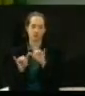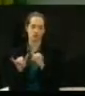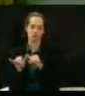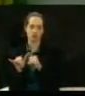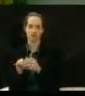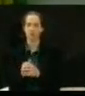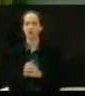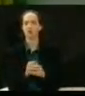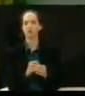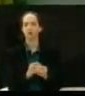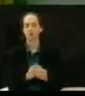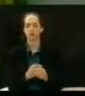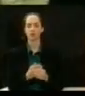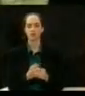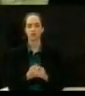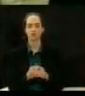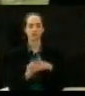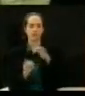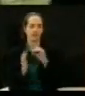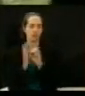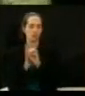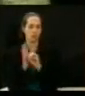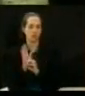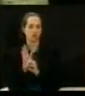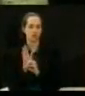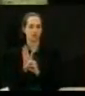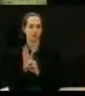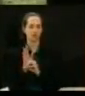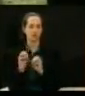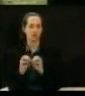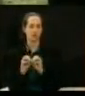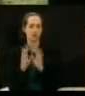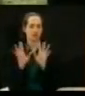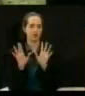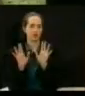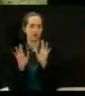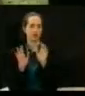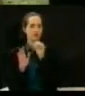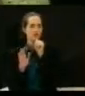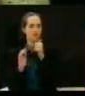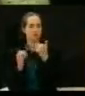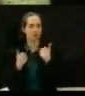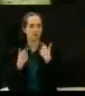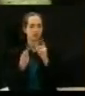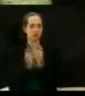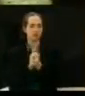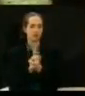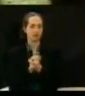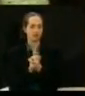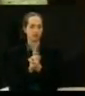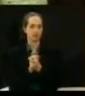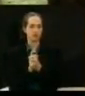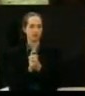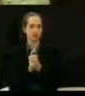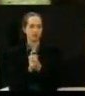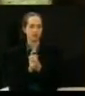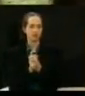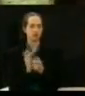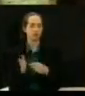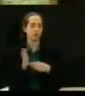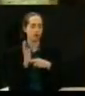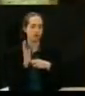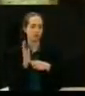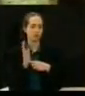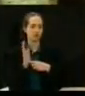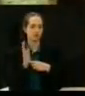that ordinance, it was actually clarified. There's no change in the regulations. If you read through the actual construction requirements, the requirements remain